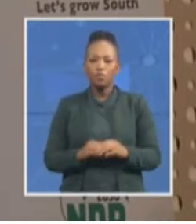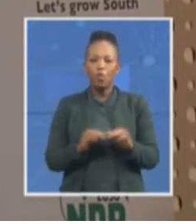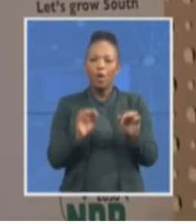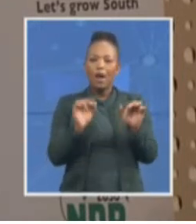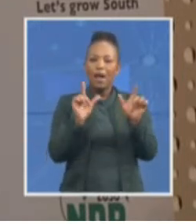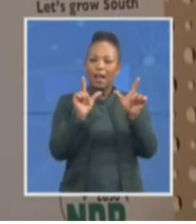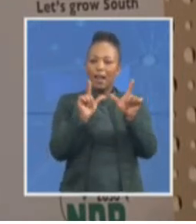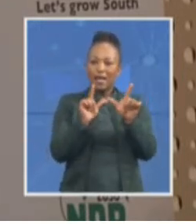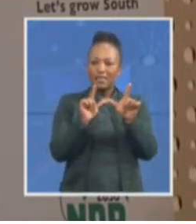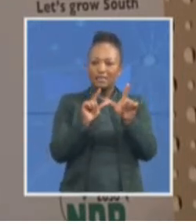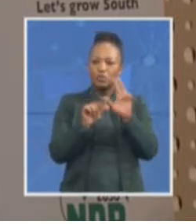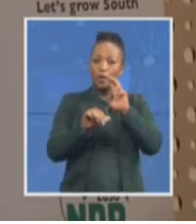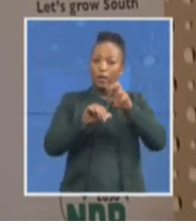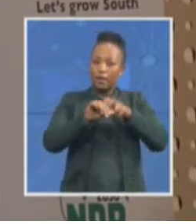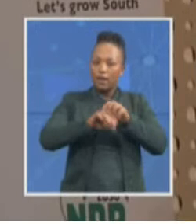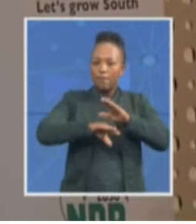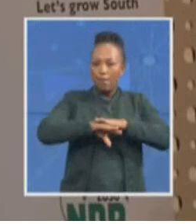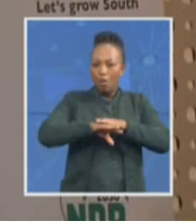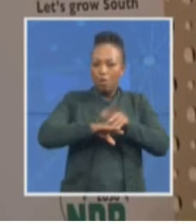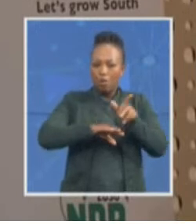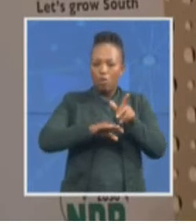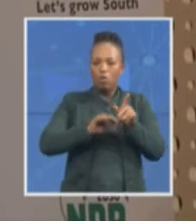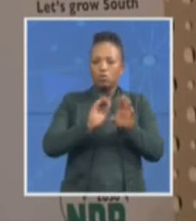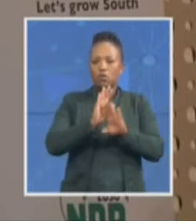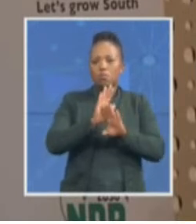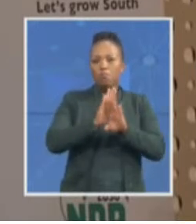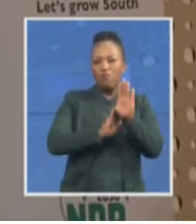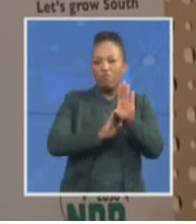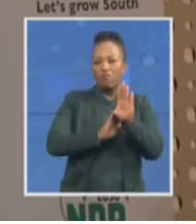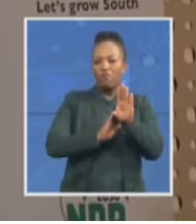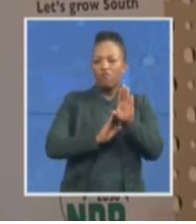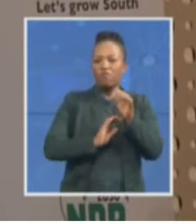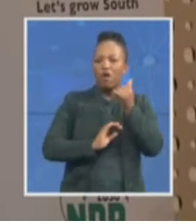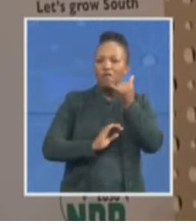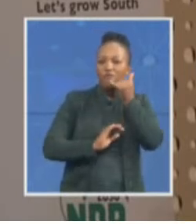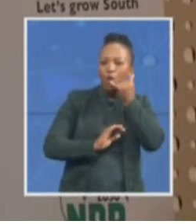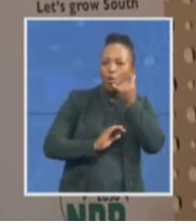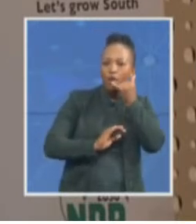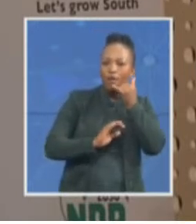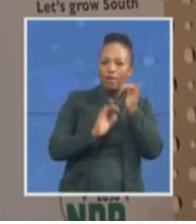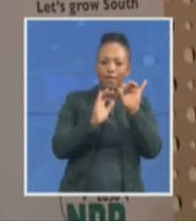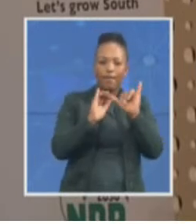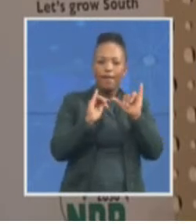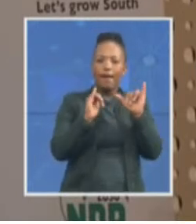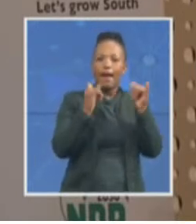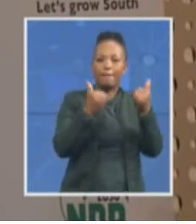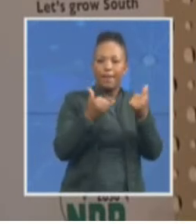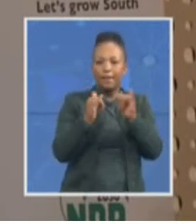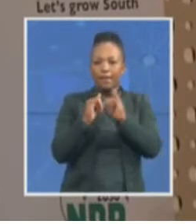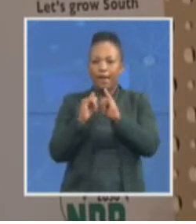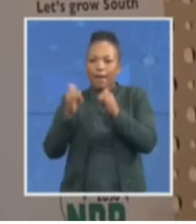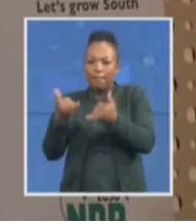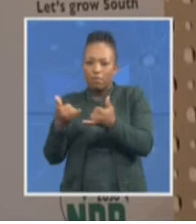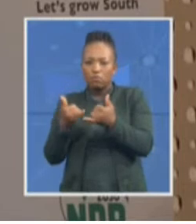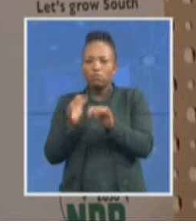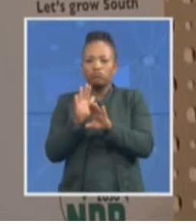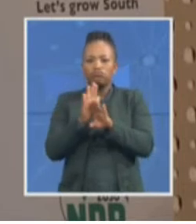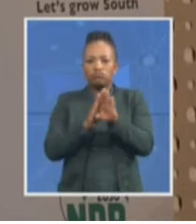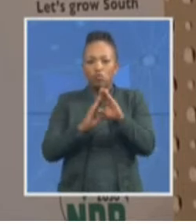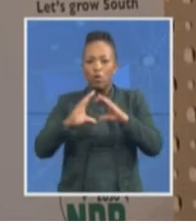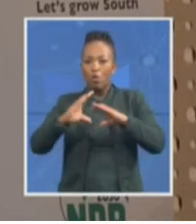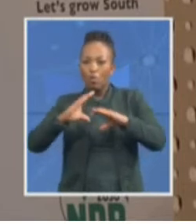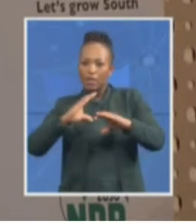of mobile telecommunication operators to build robust telecommunications with greater penetration and